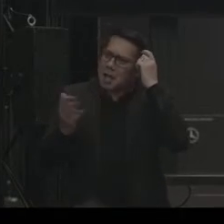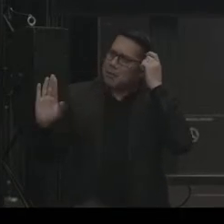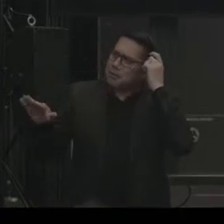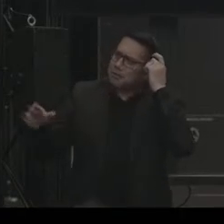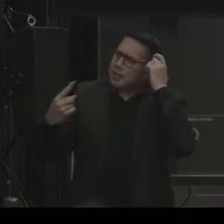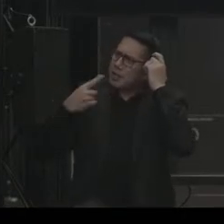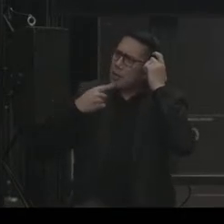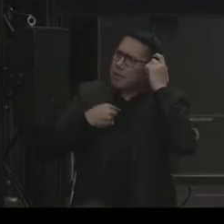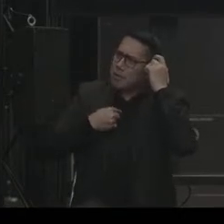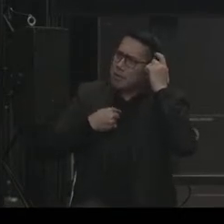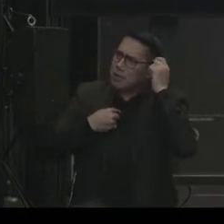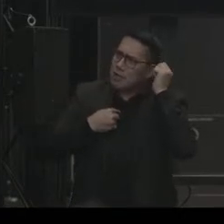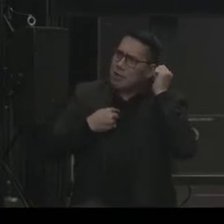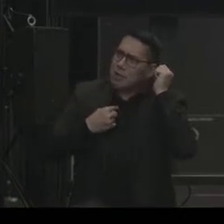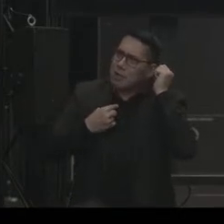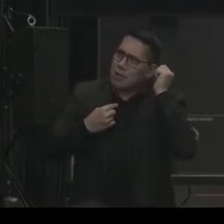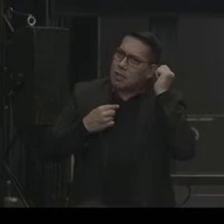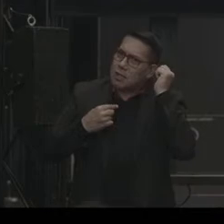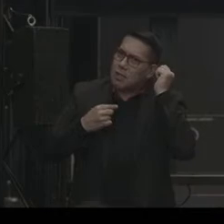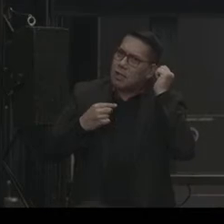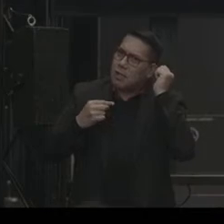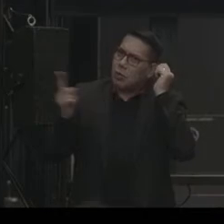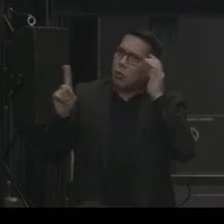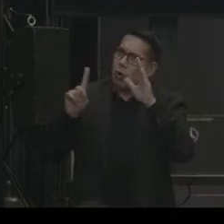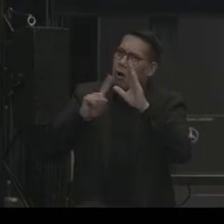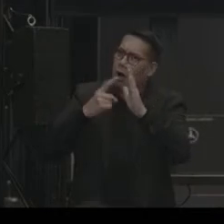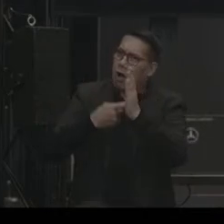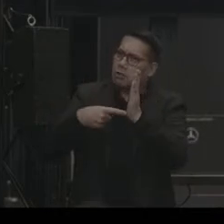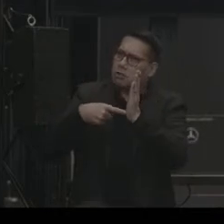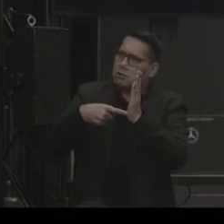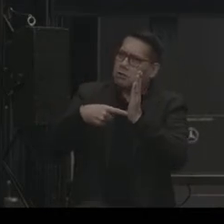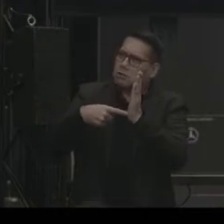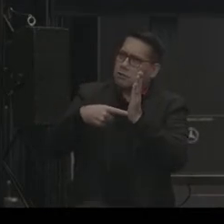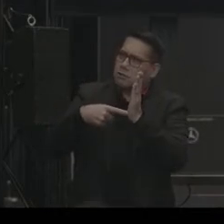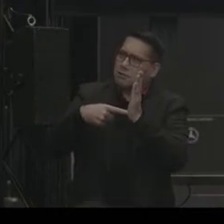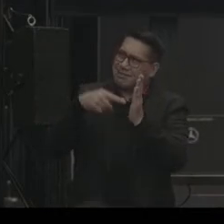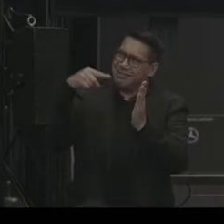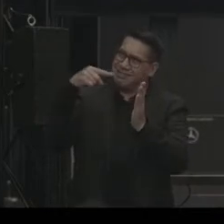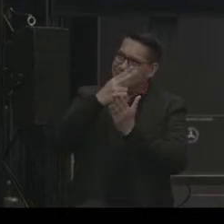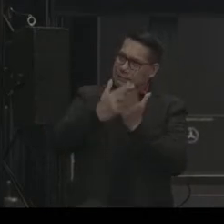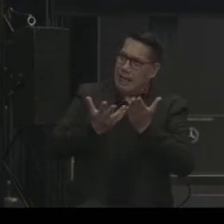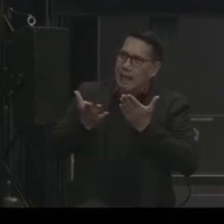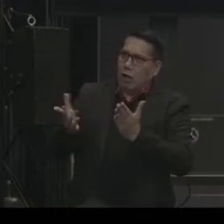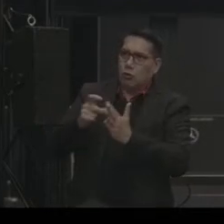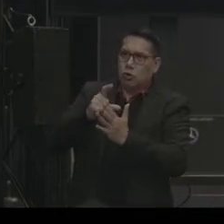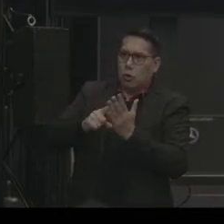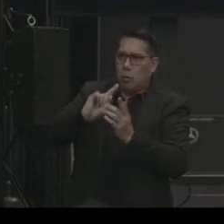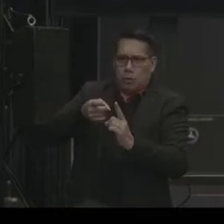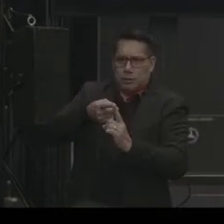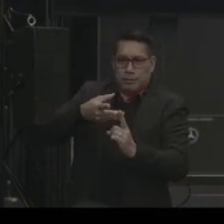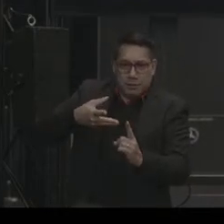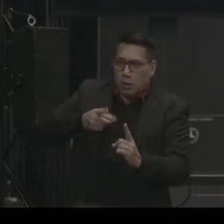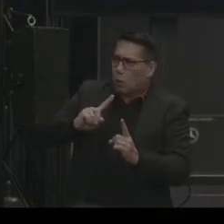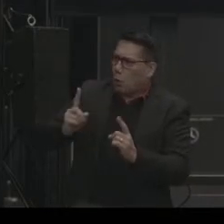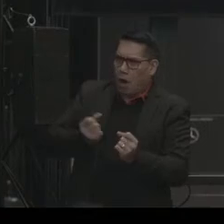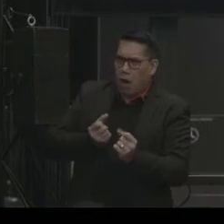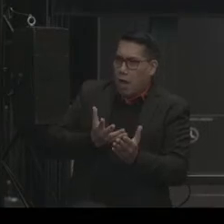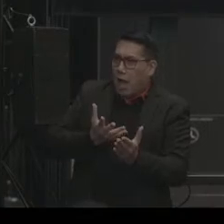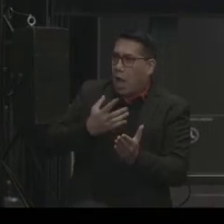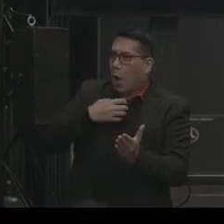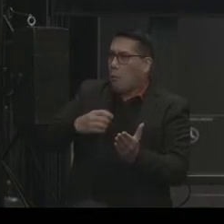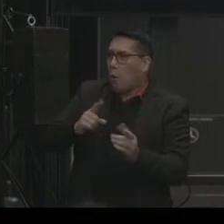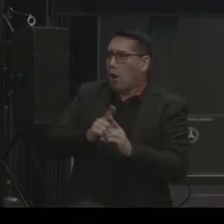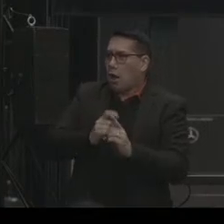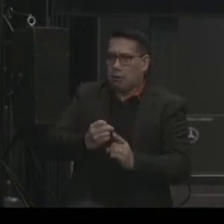me about what art has enabled you to do specifically? Have you got more